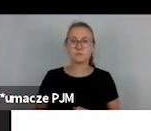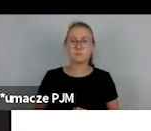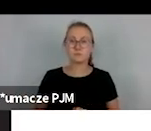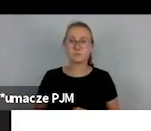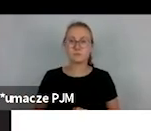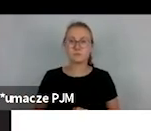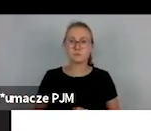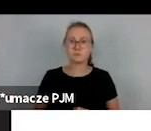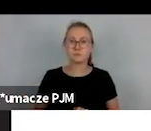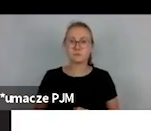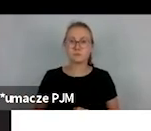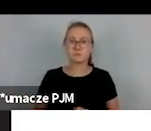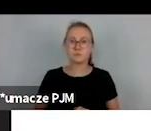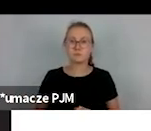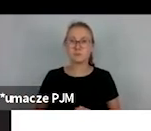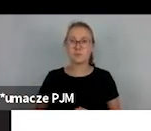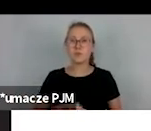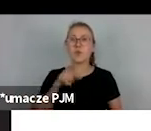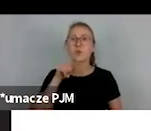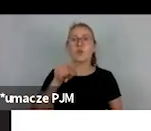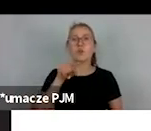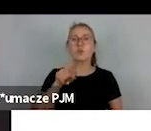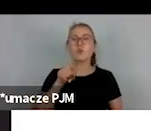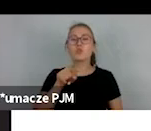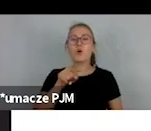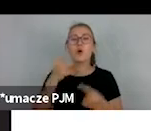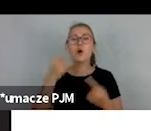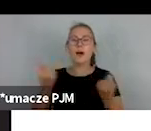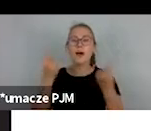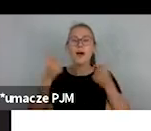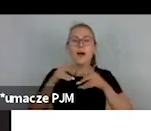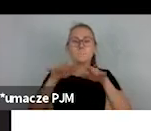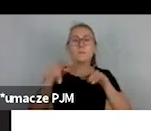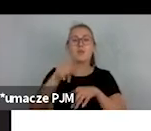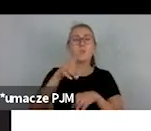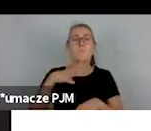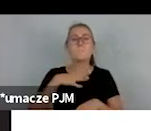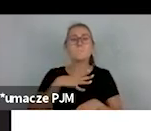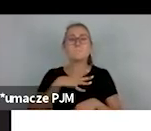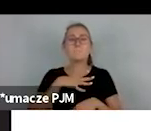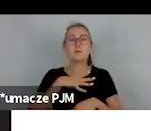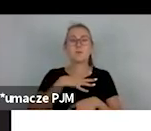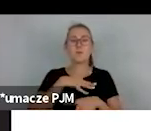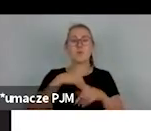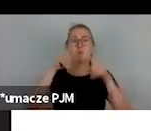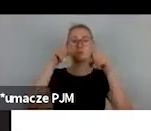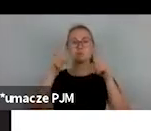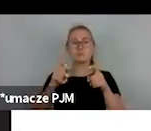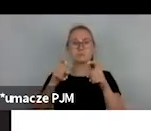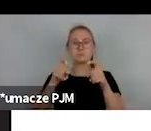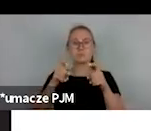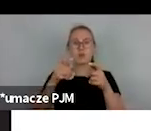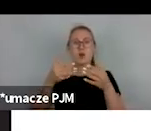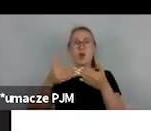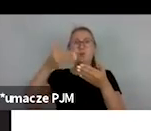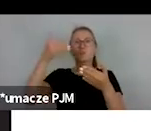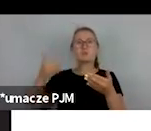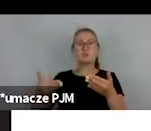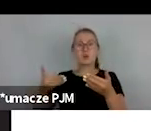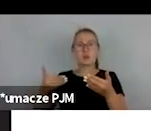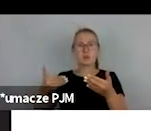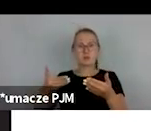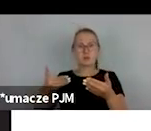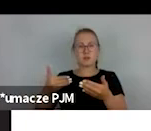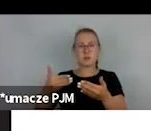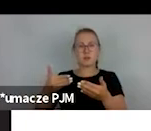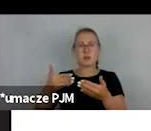Africa. And it was funded by the US government, amongst others. And so there was a lot of money behind it. We ran